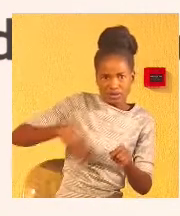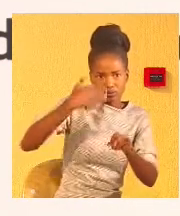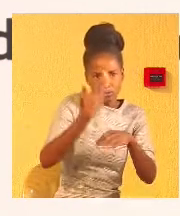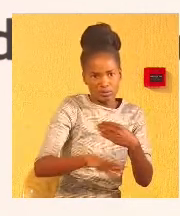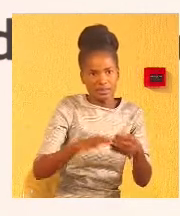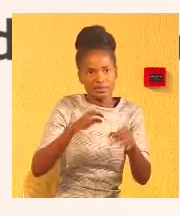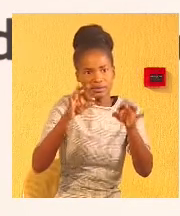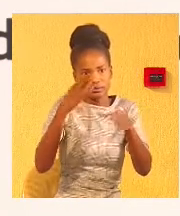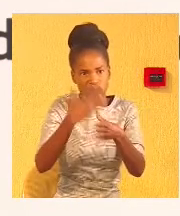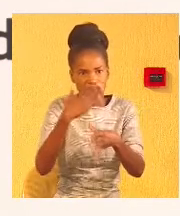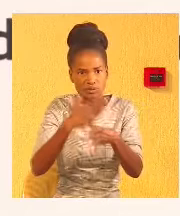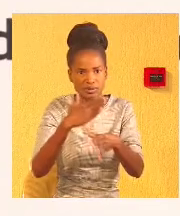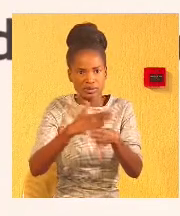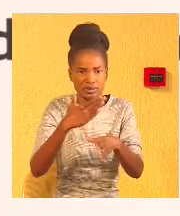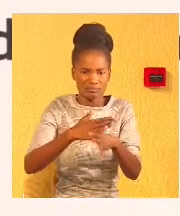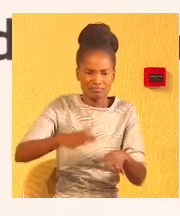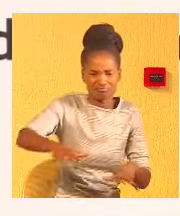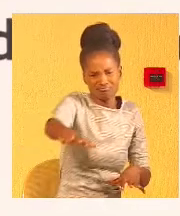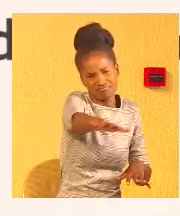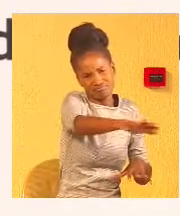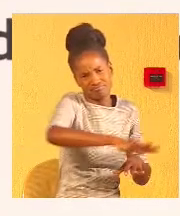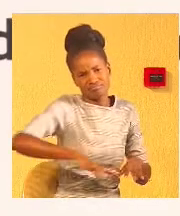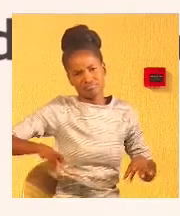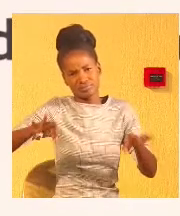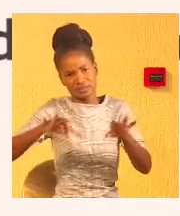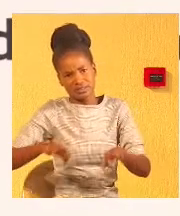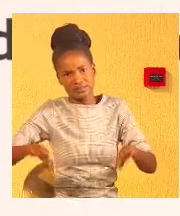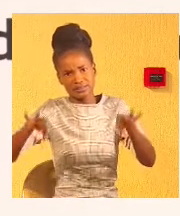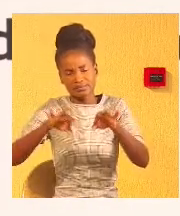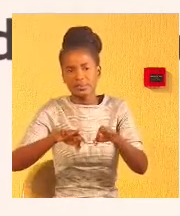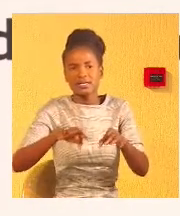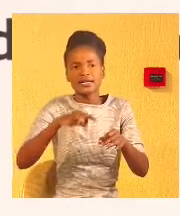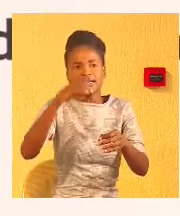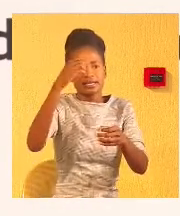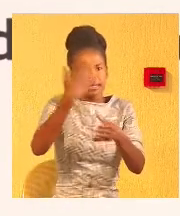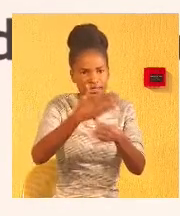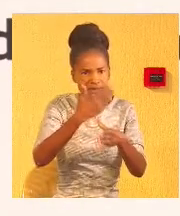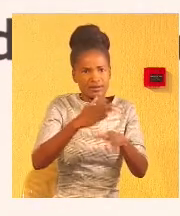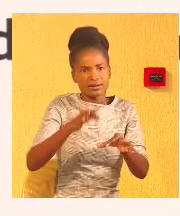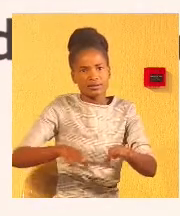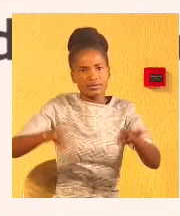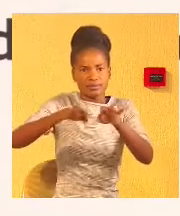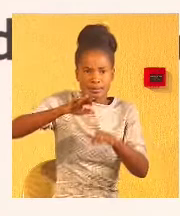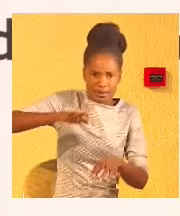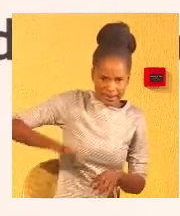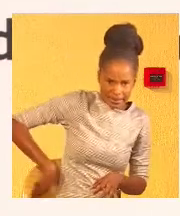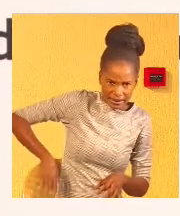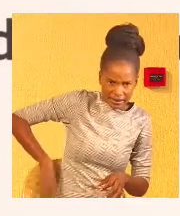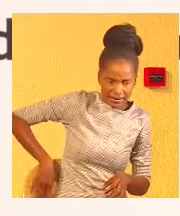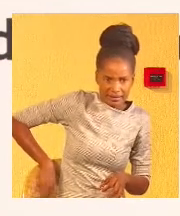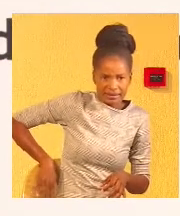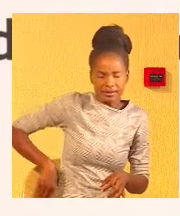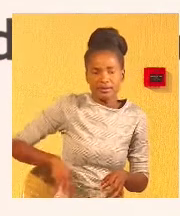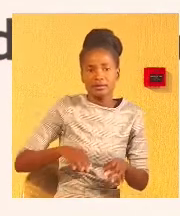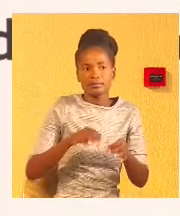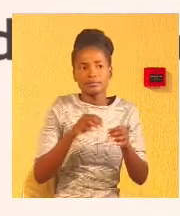we coupled with the lack of equipment, then delays the production process. So that, and when you